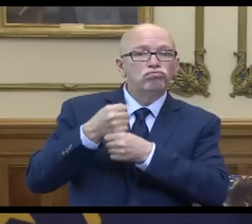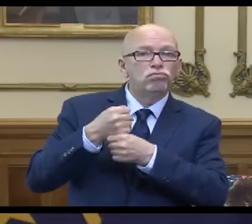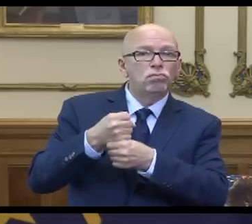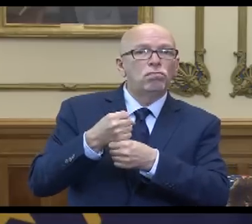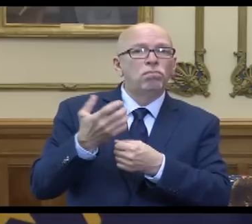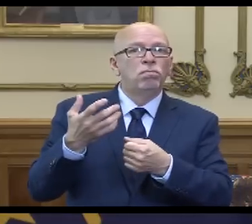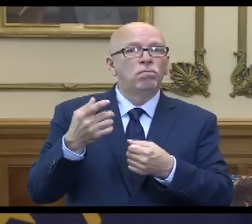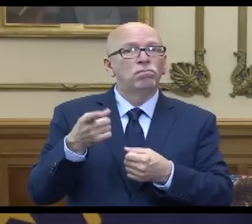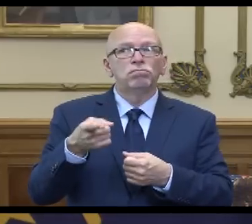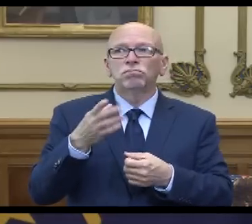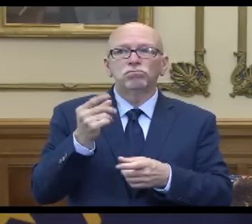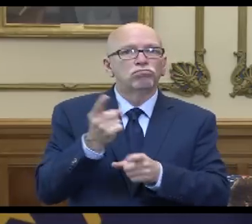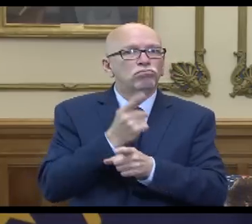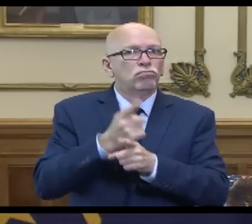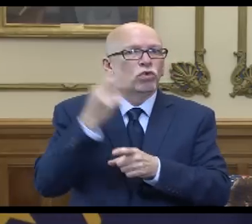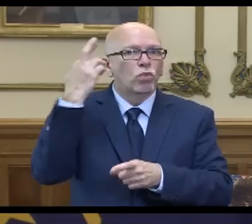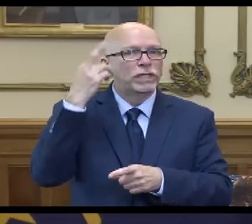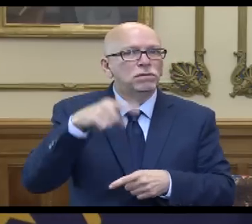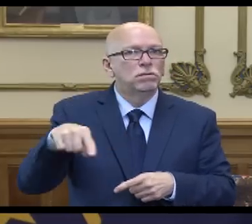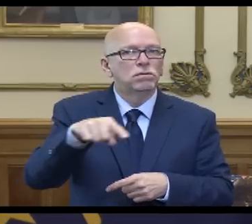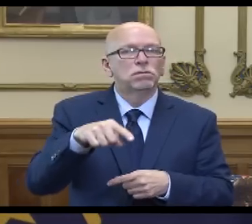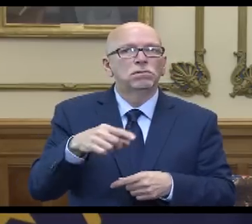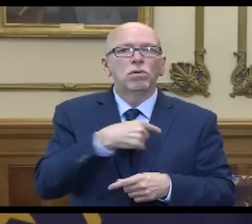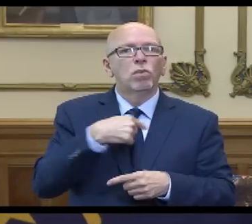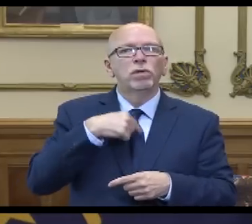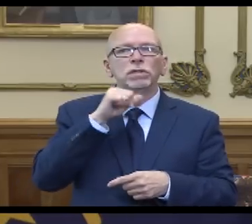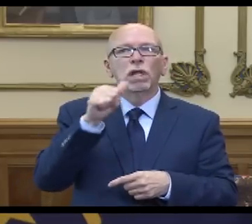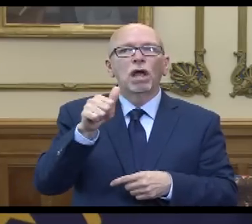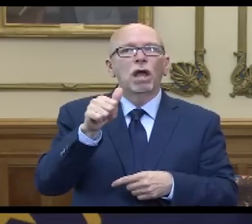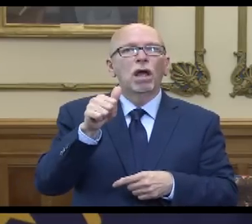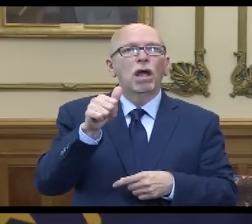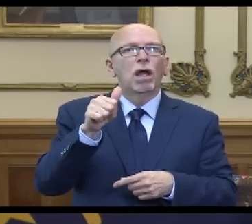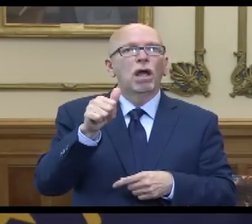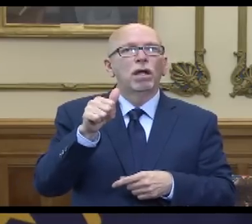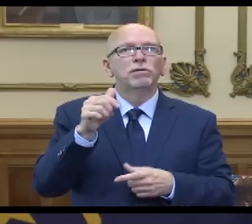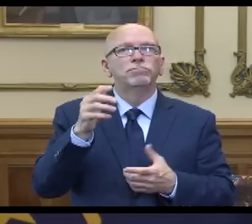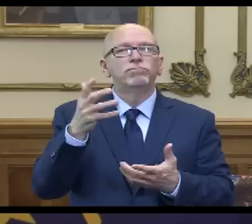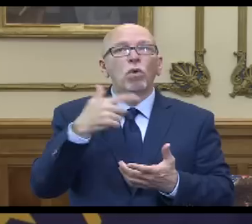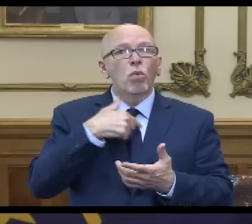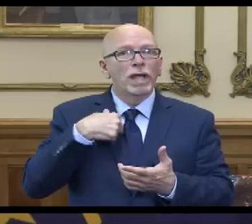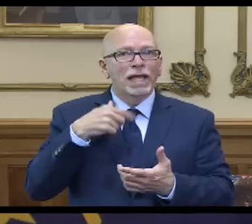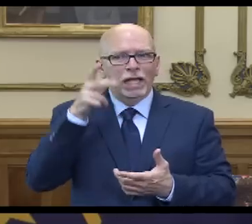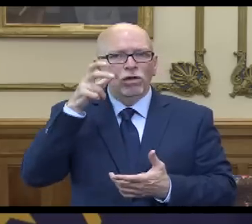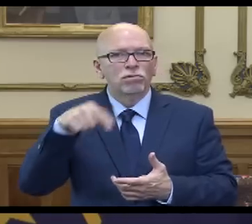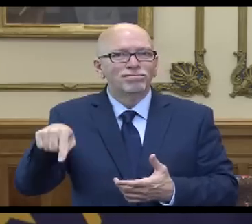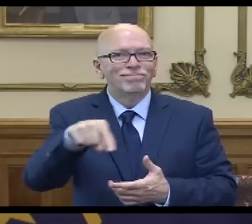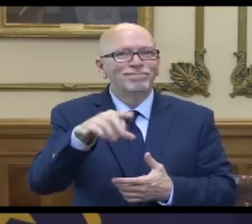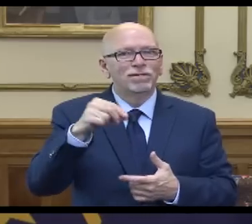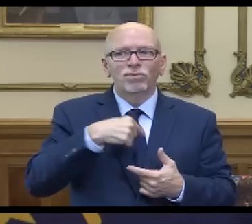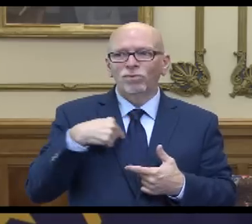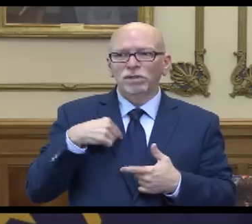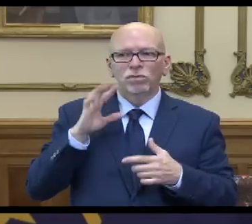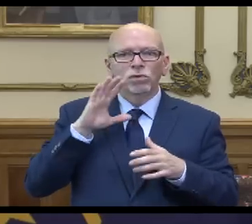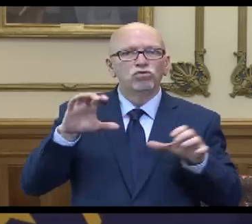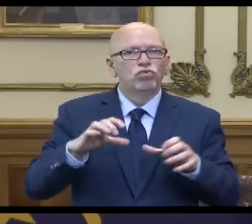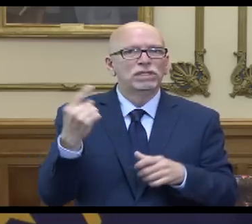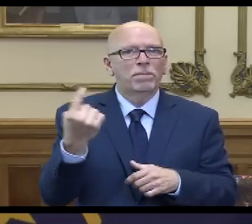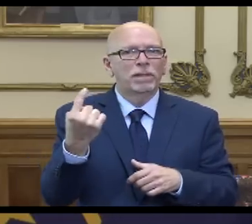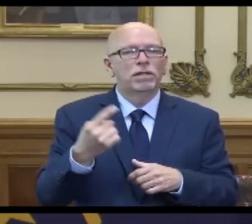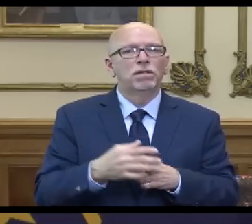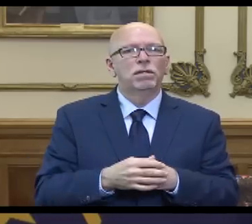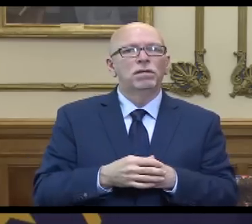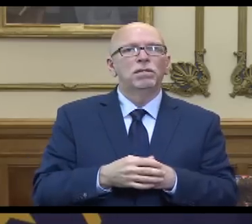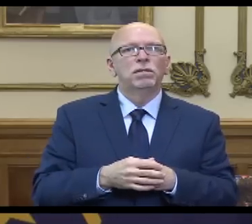for what I said was a very noble cause to know that we are not just hearing them, we are acting.